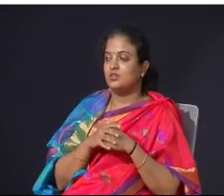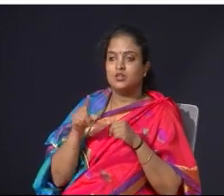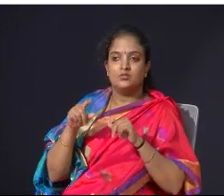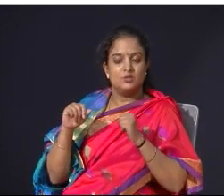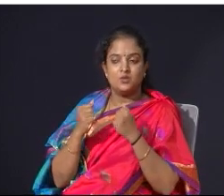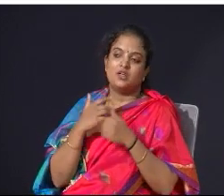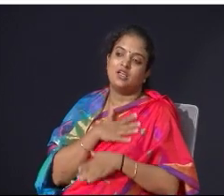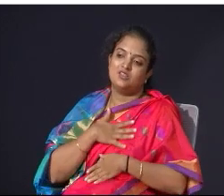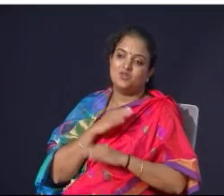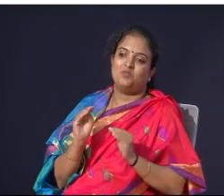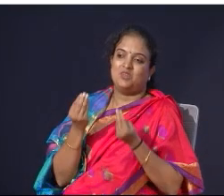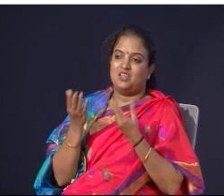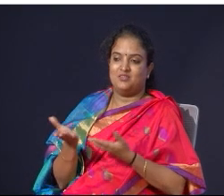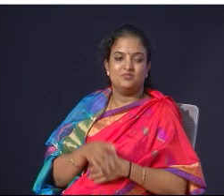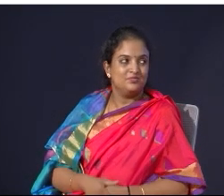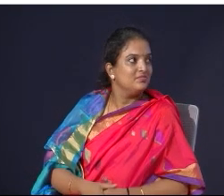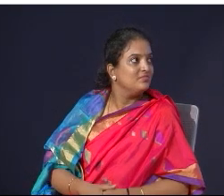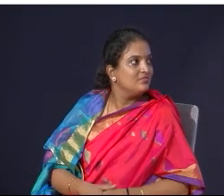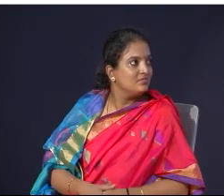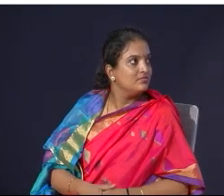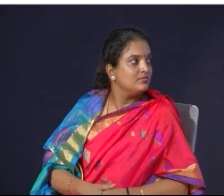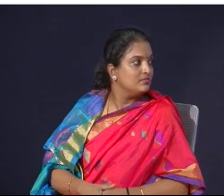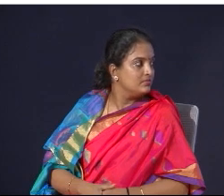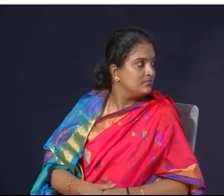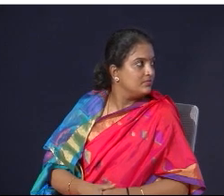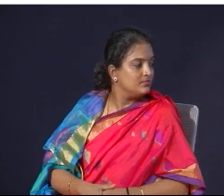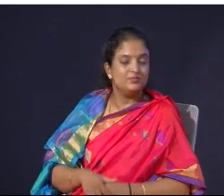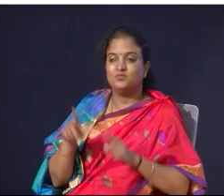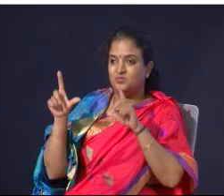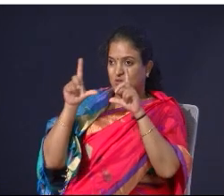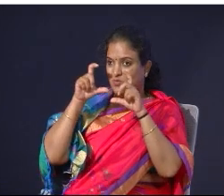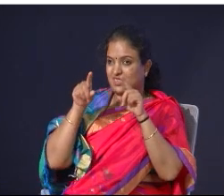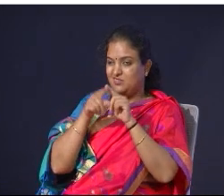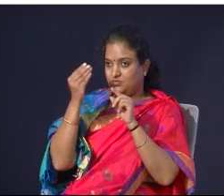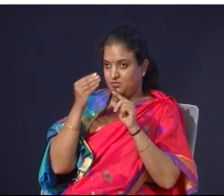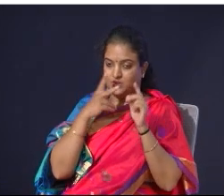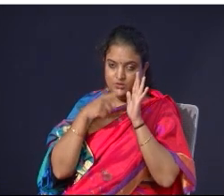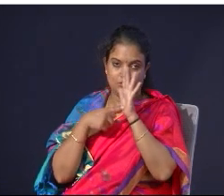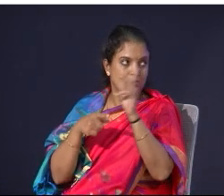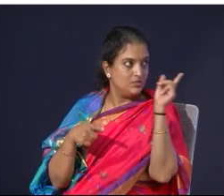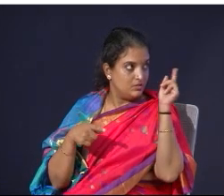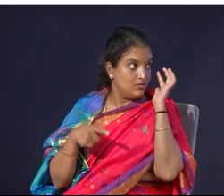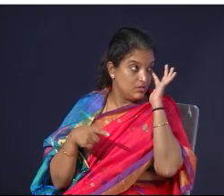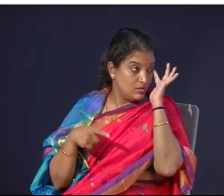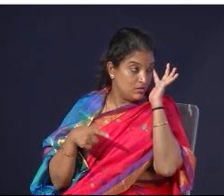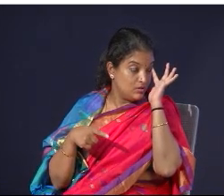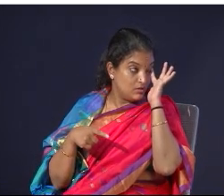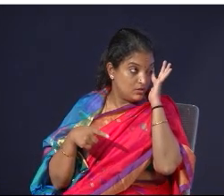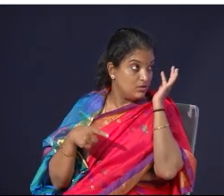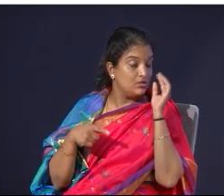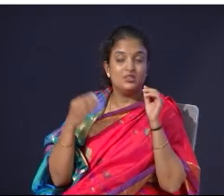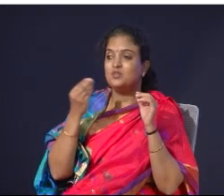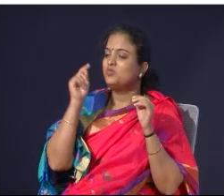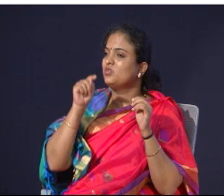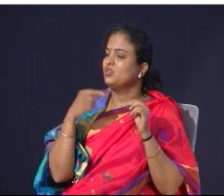also enjoy. So these are some pictures of vision utilization. So things that one has to remember